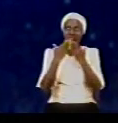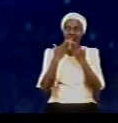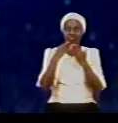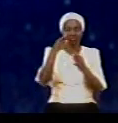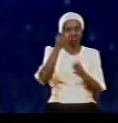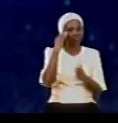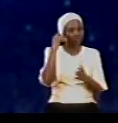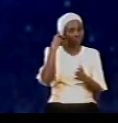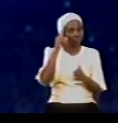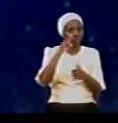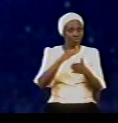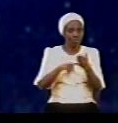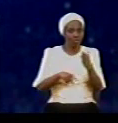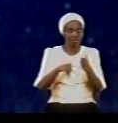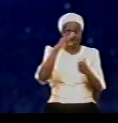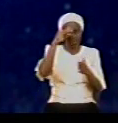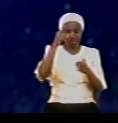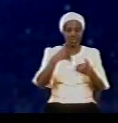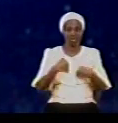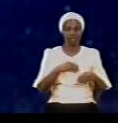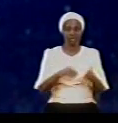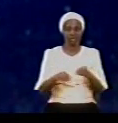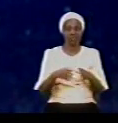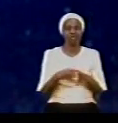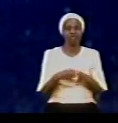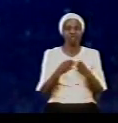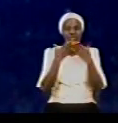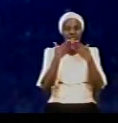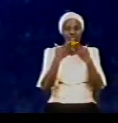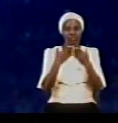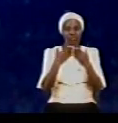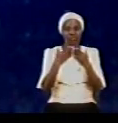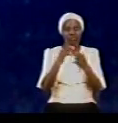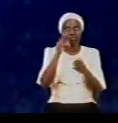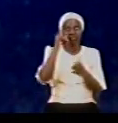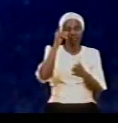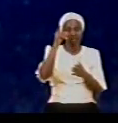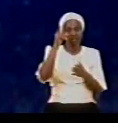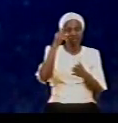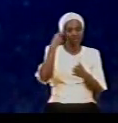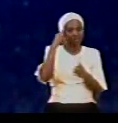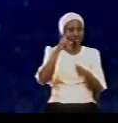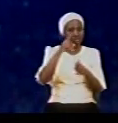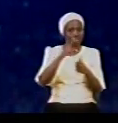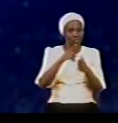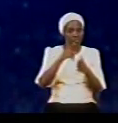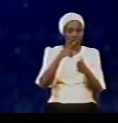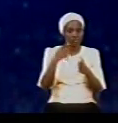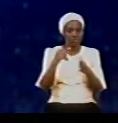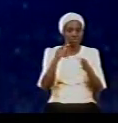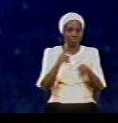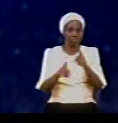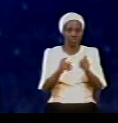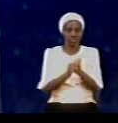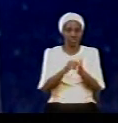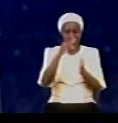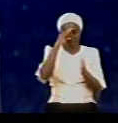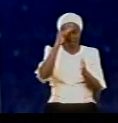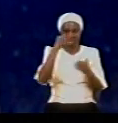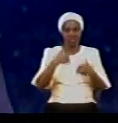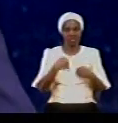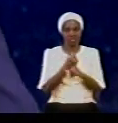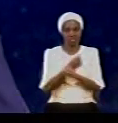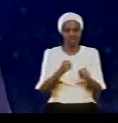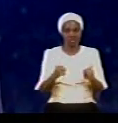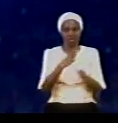already. Thank God for the backsliders that have been restored. Let's thank the Lord for all the healings. We'll